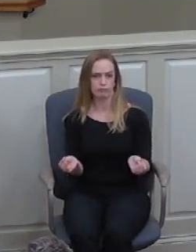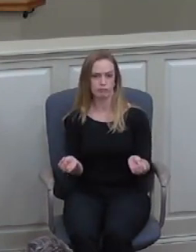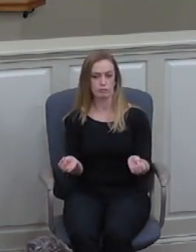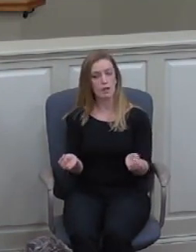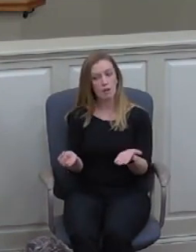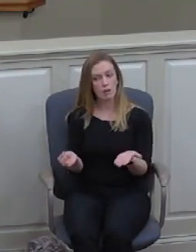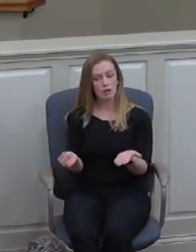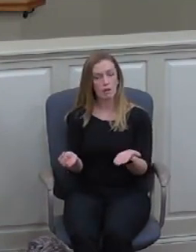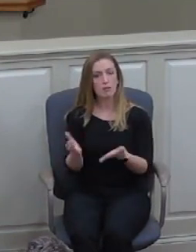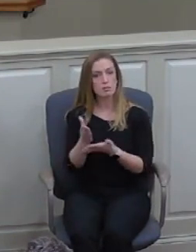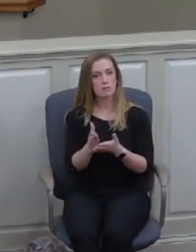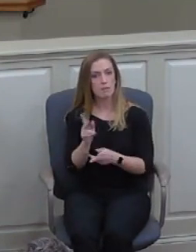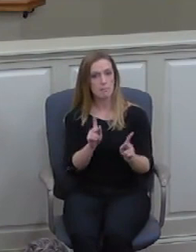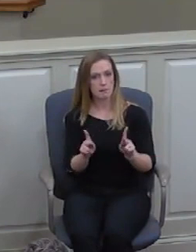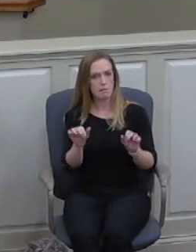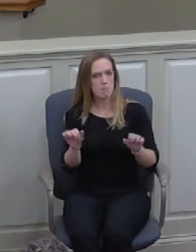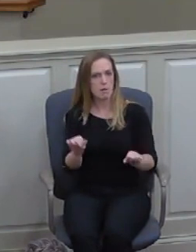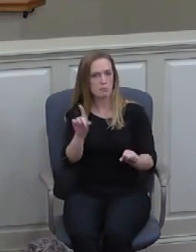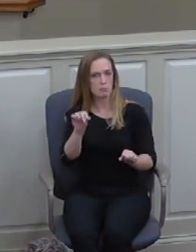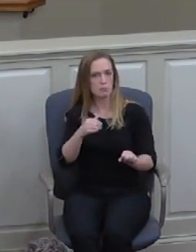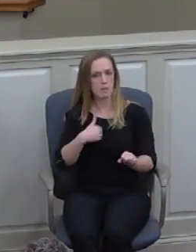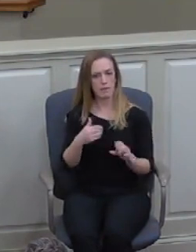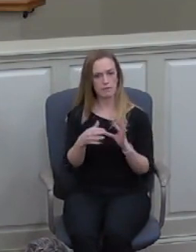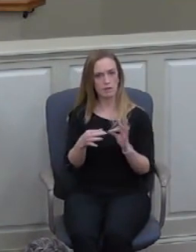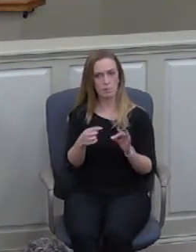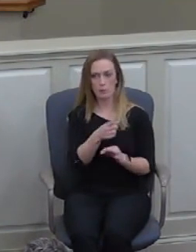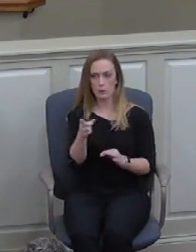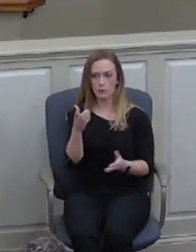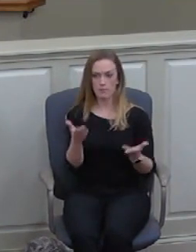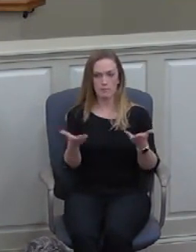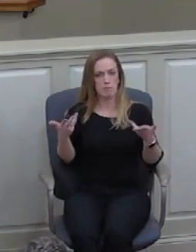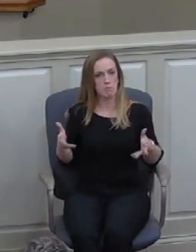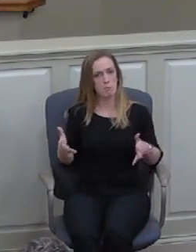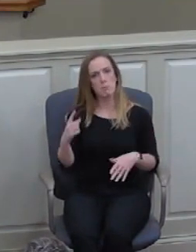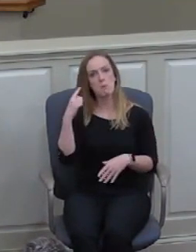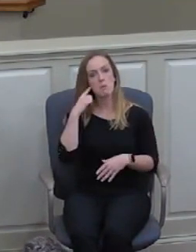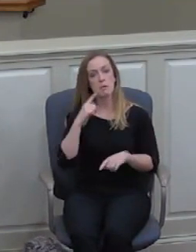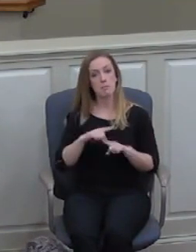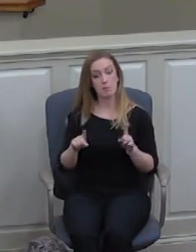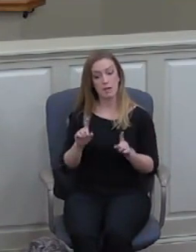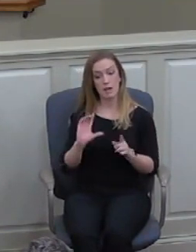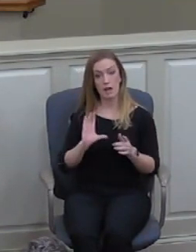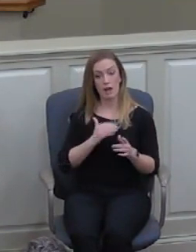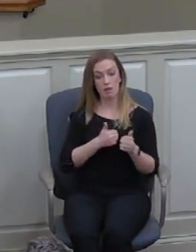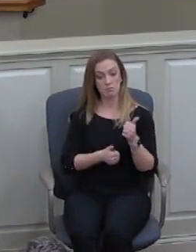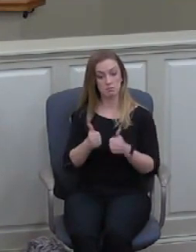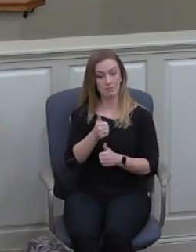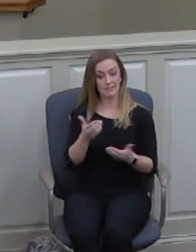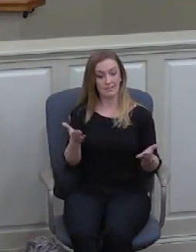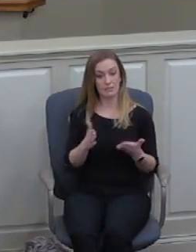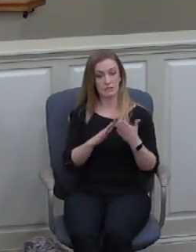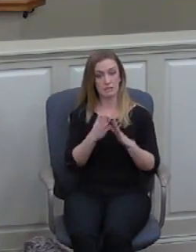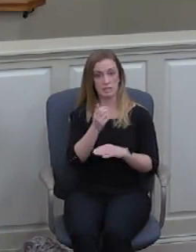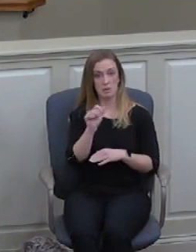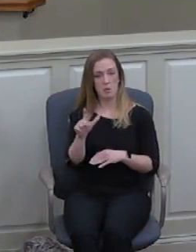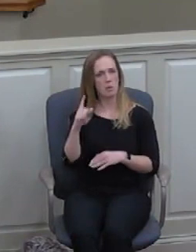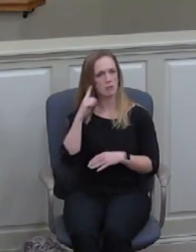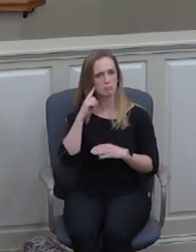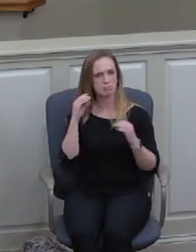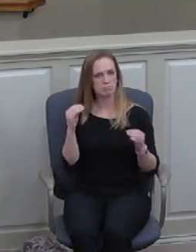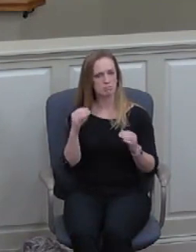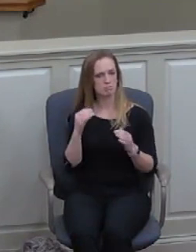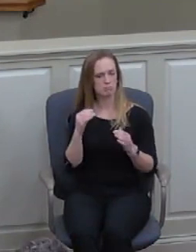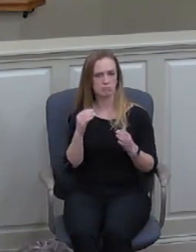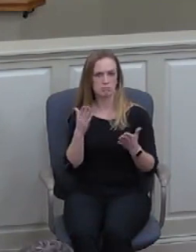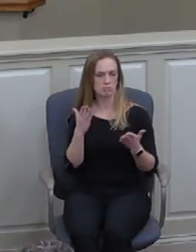I said, you all may have gotten individual comments, but we certainly haven't gotten any pushback. And if we had, as we do get comments, you